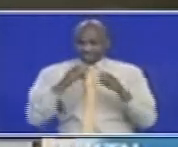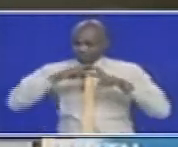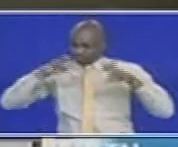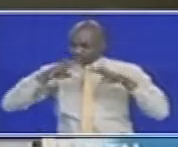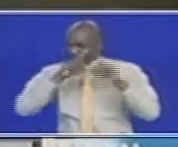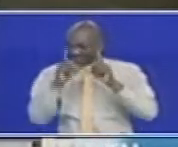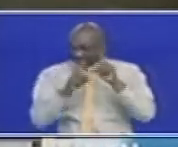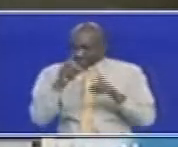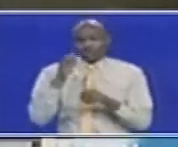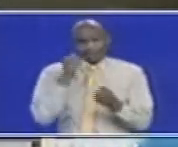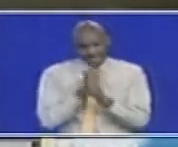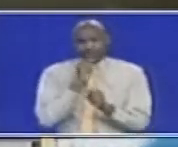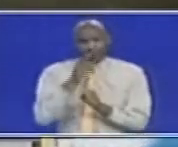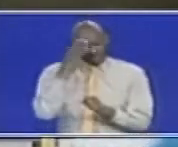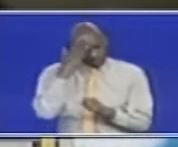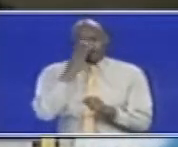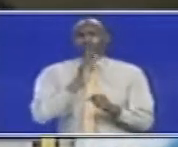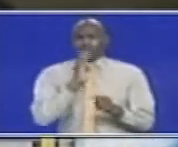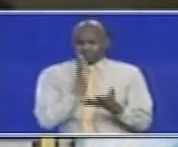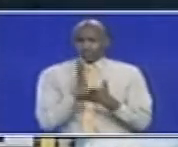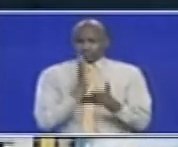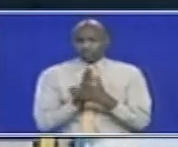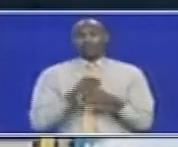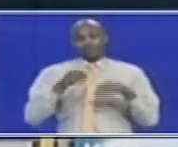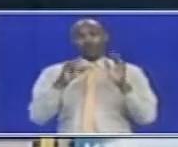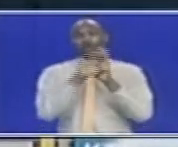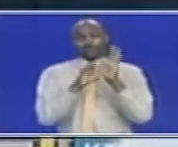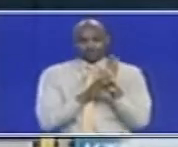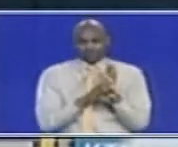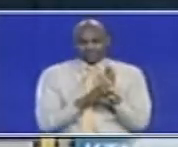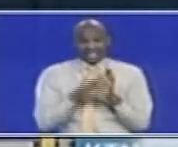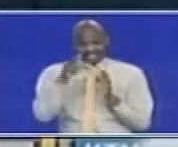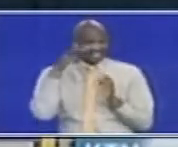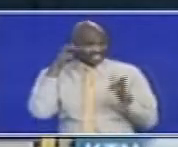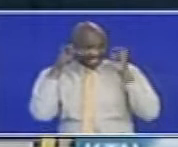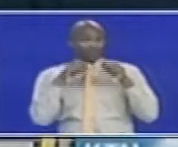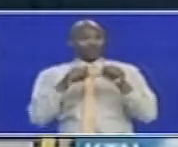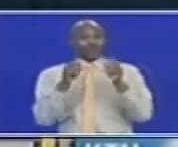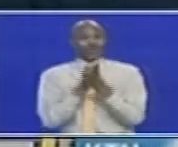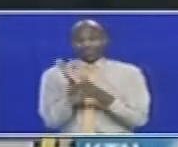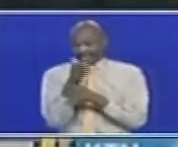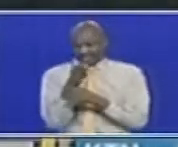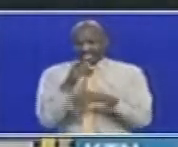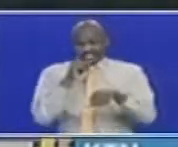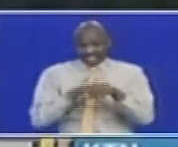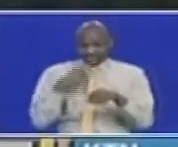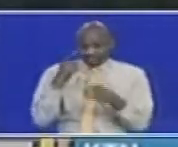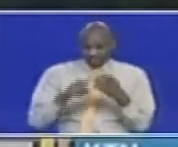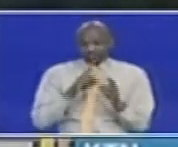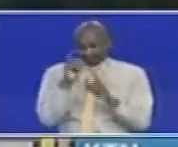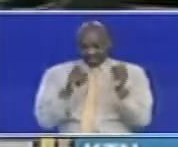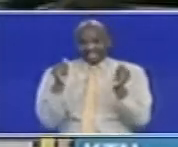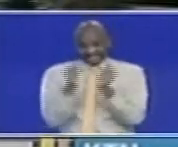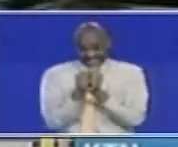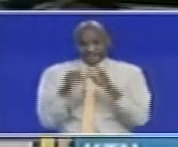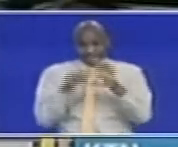for purpose of making sure that we comply strictly to the provisions of the constitution. The hearing will resume Thursday. After its probe, the 10-member